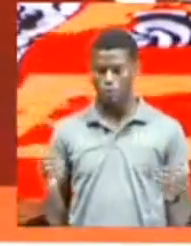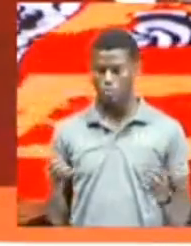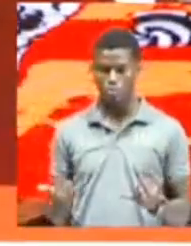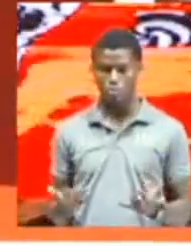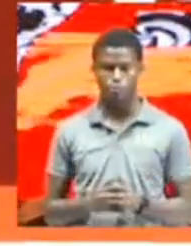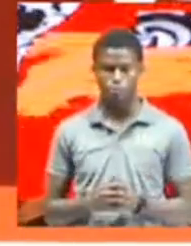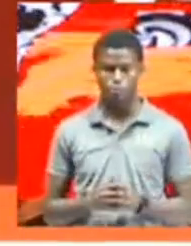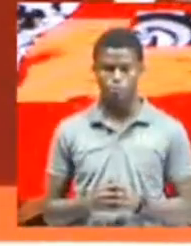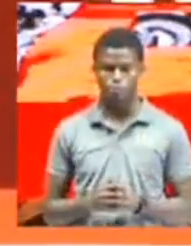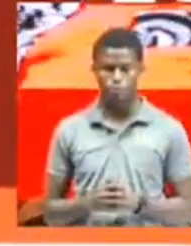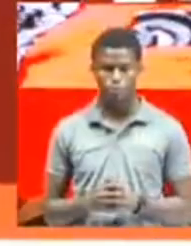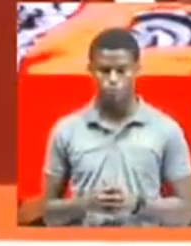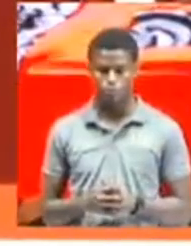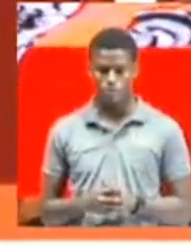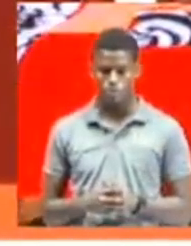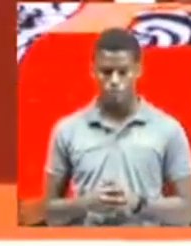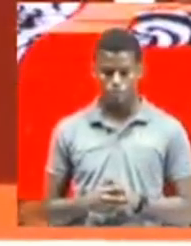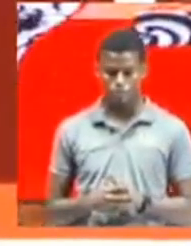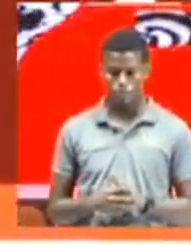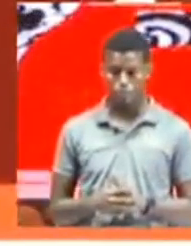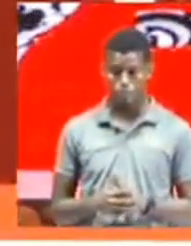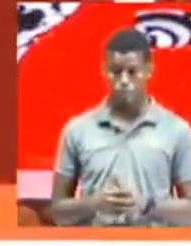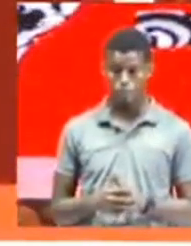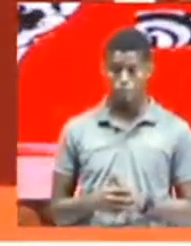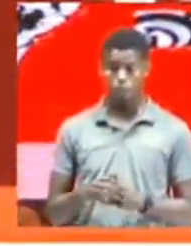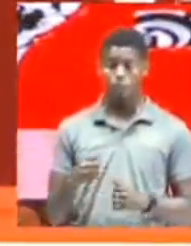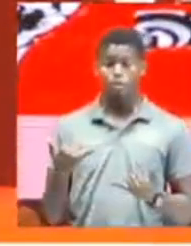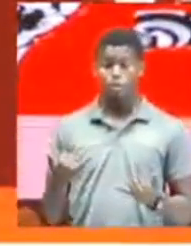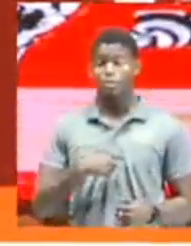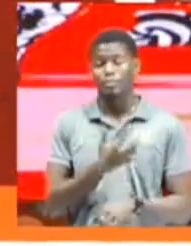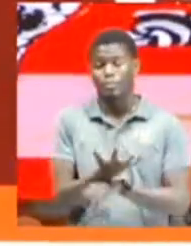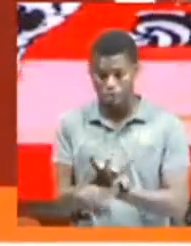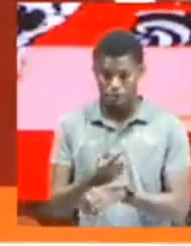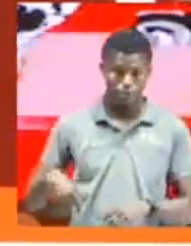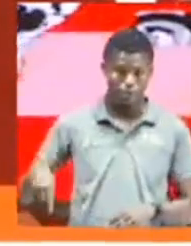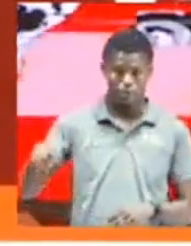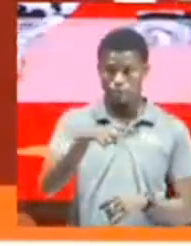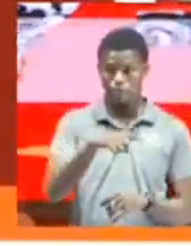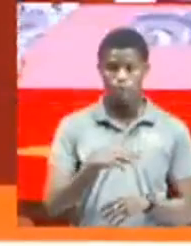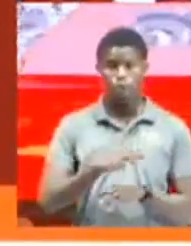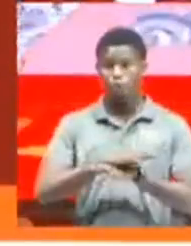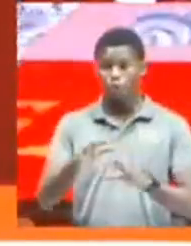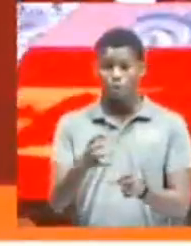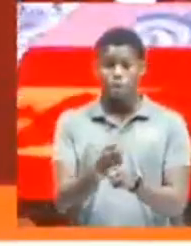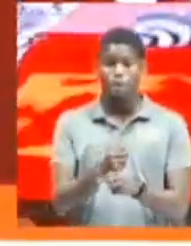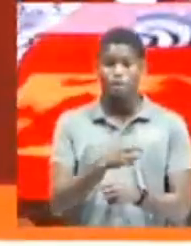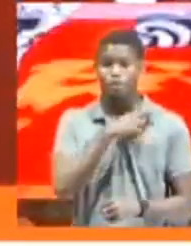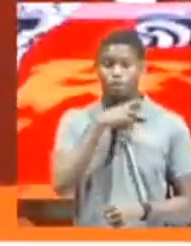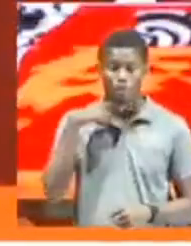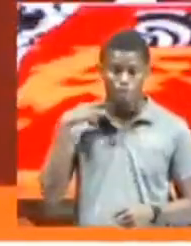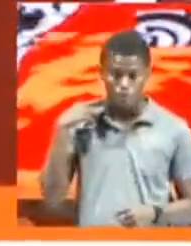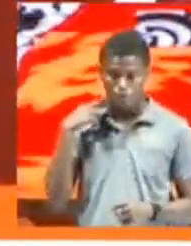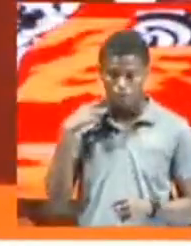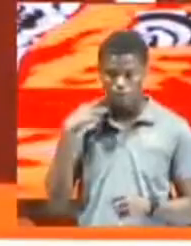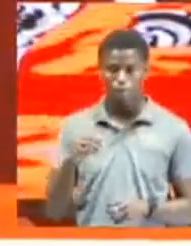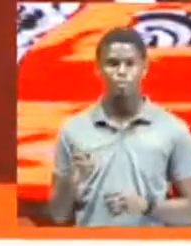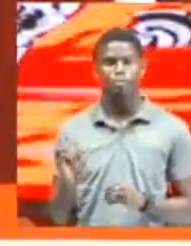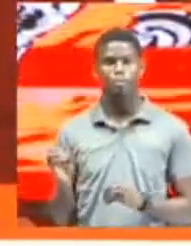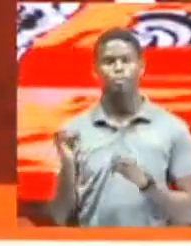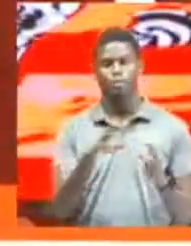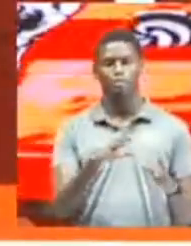So I beg you not to take a risk and put the people in charge of our